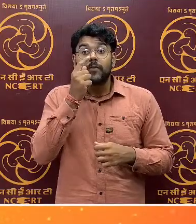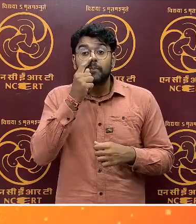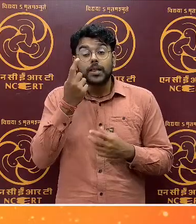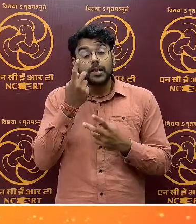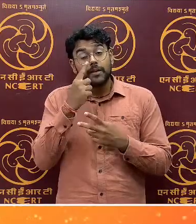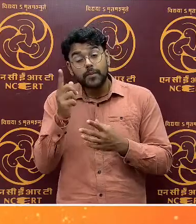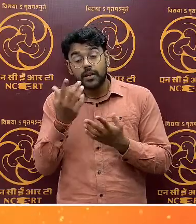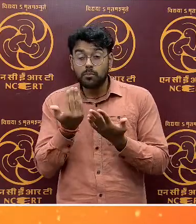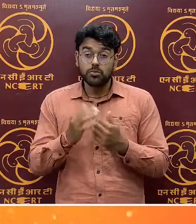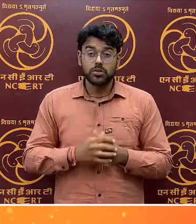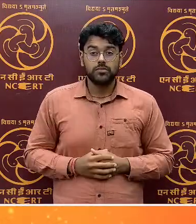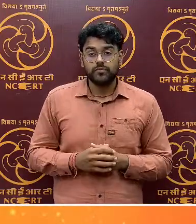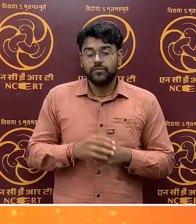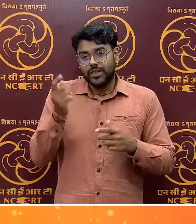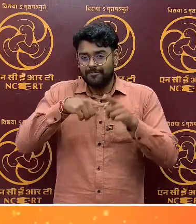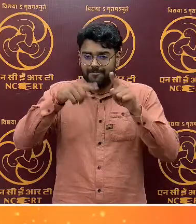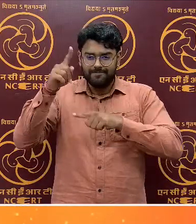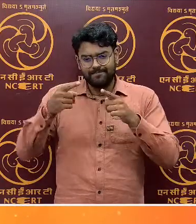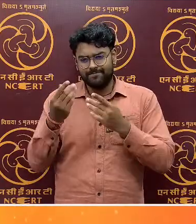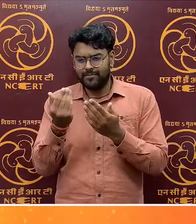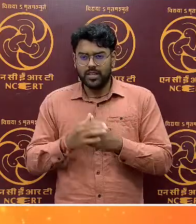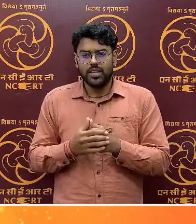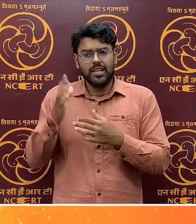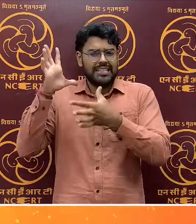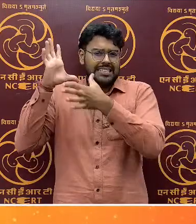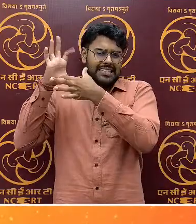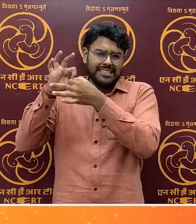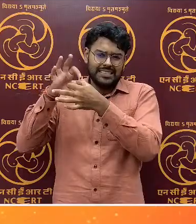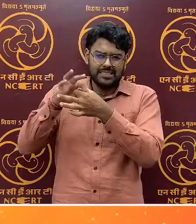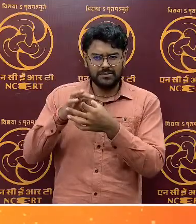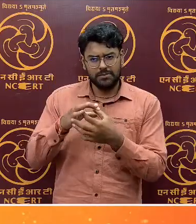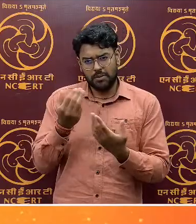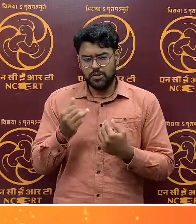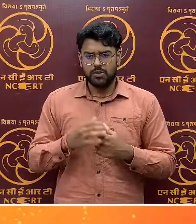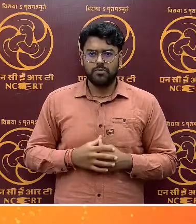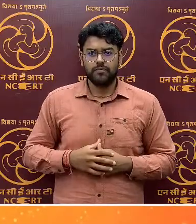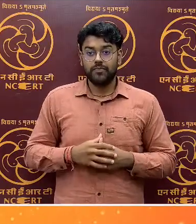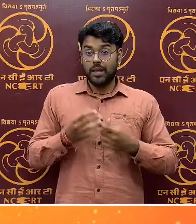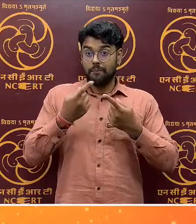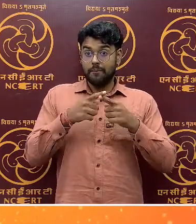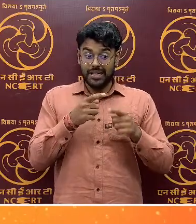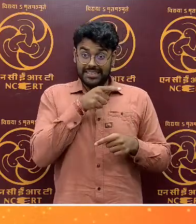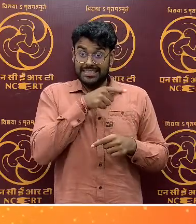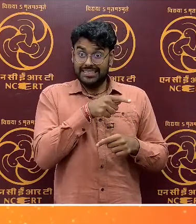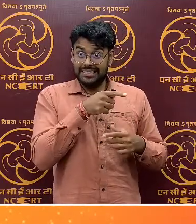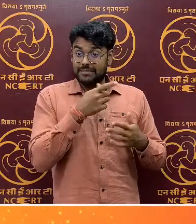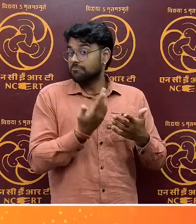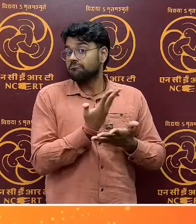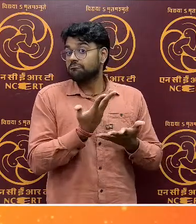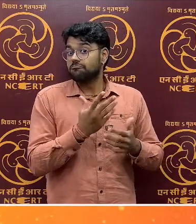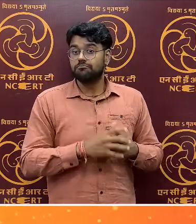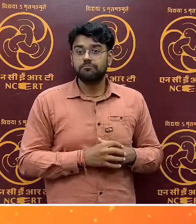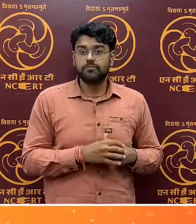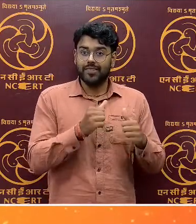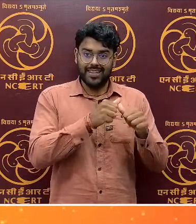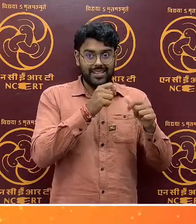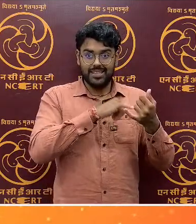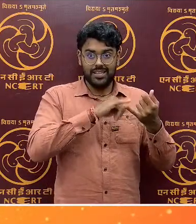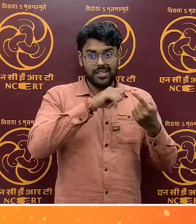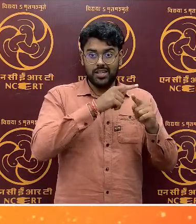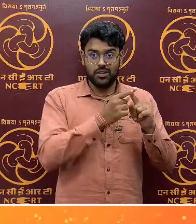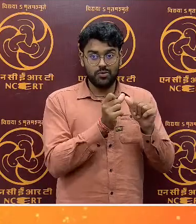diverse offsprings will be having, so the genetic variation will come. But in case of asexual reproduction,